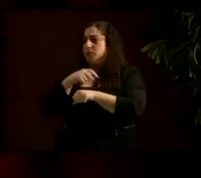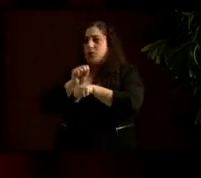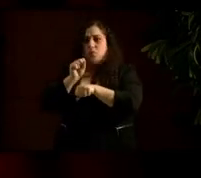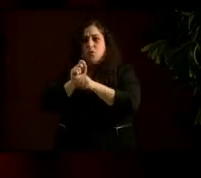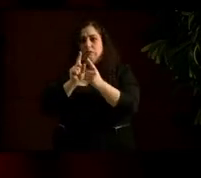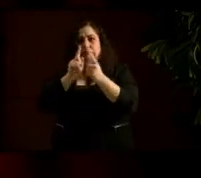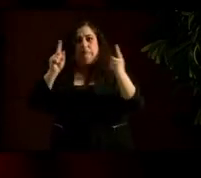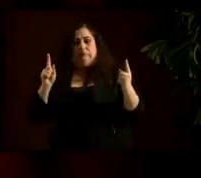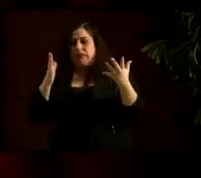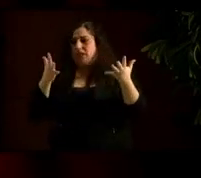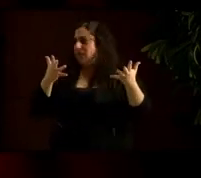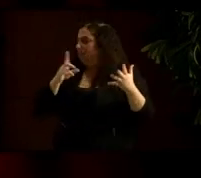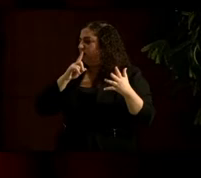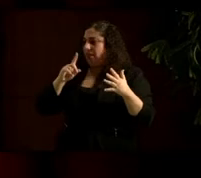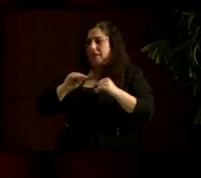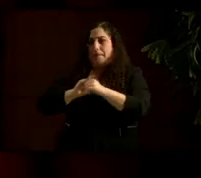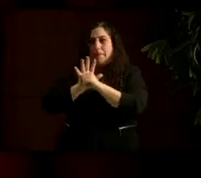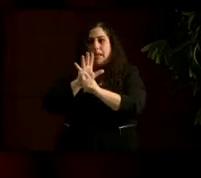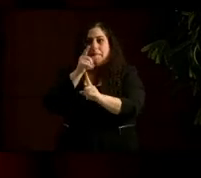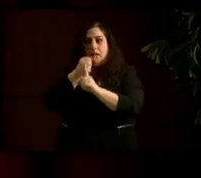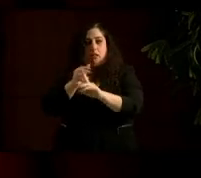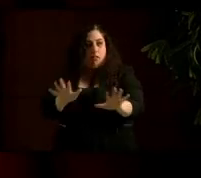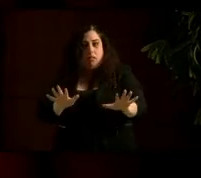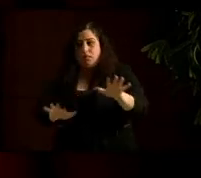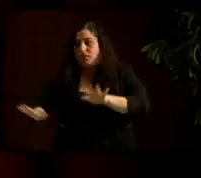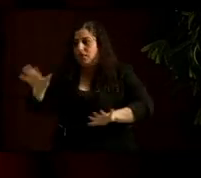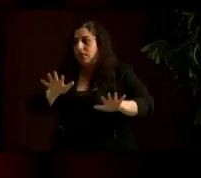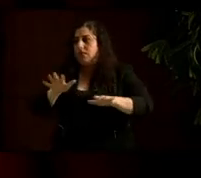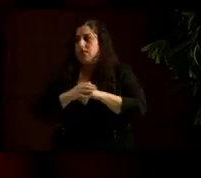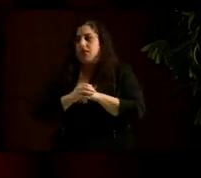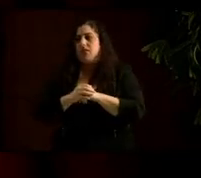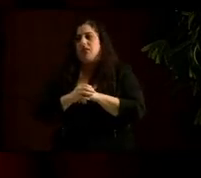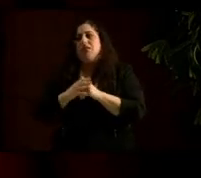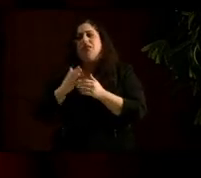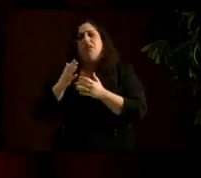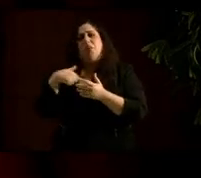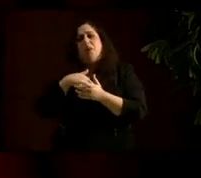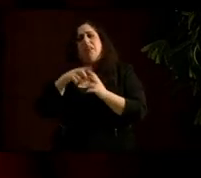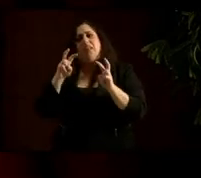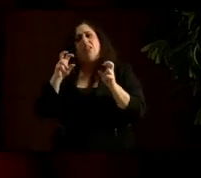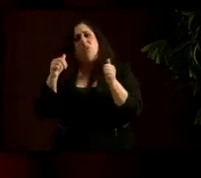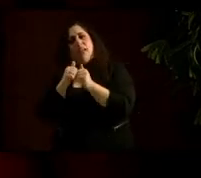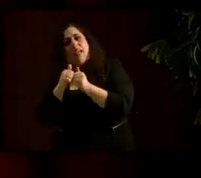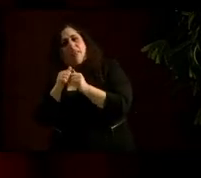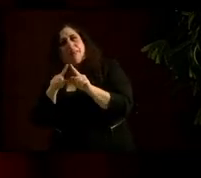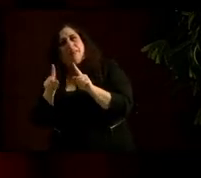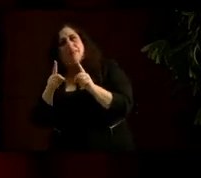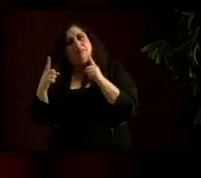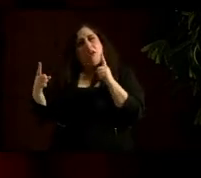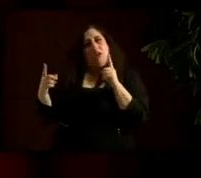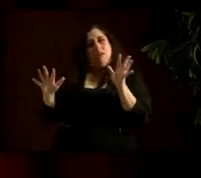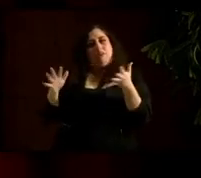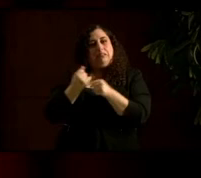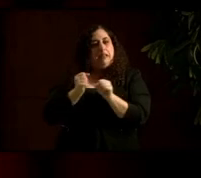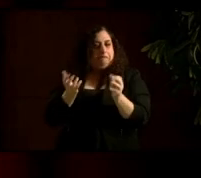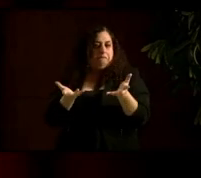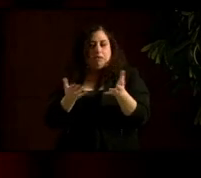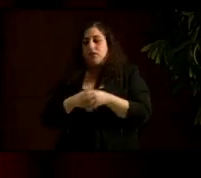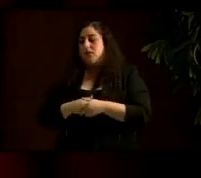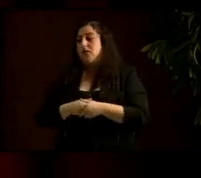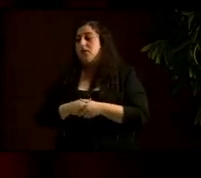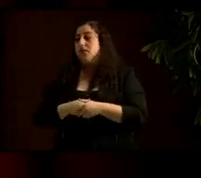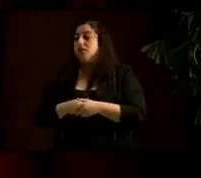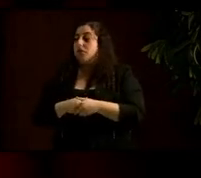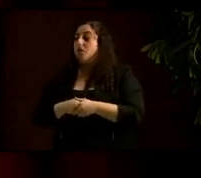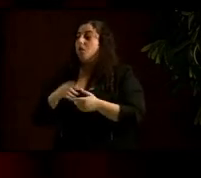crisis, together but apart. This past year and a half has been especially challenging for the nation,